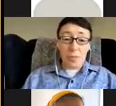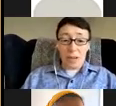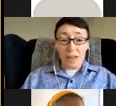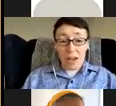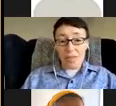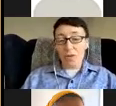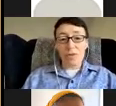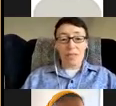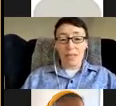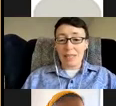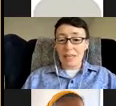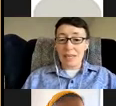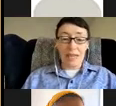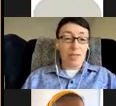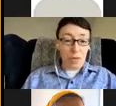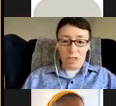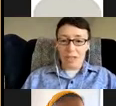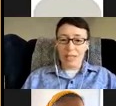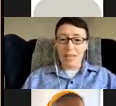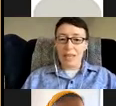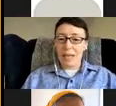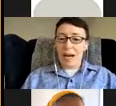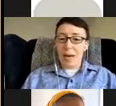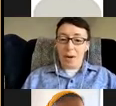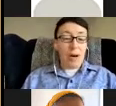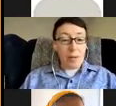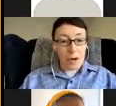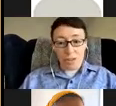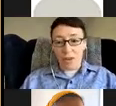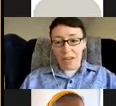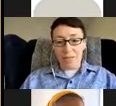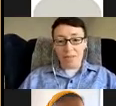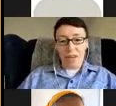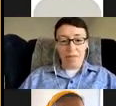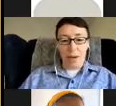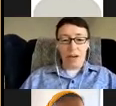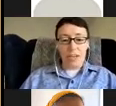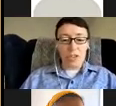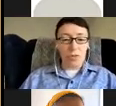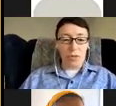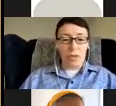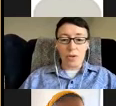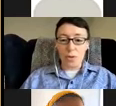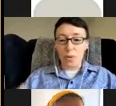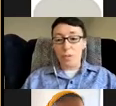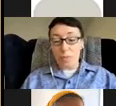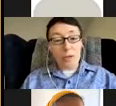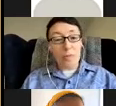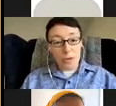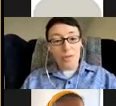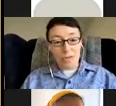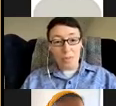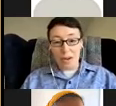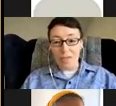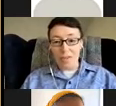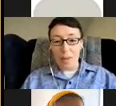There's been a lot of news lately, unfortunately, about unmarked graves of Native American children who were